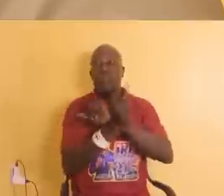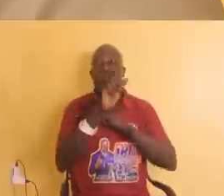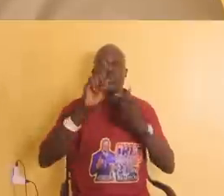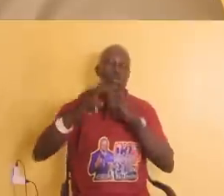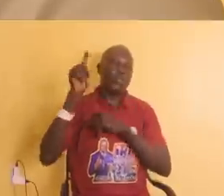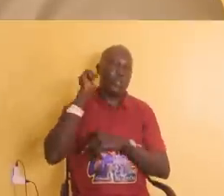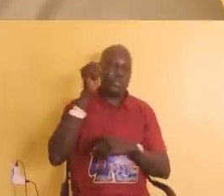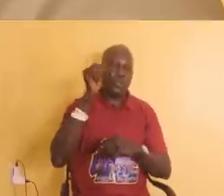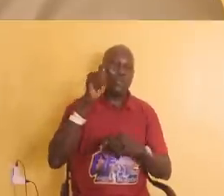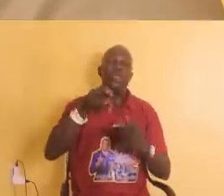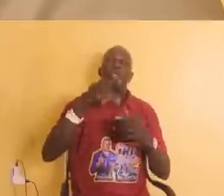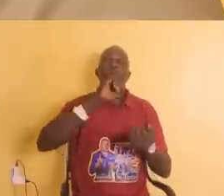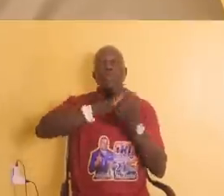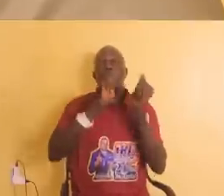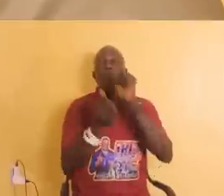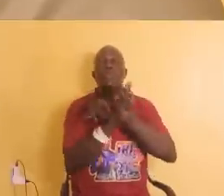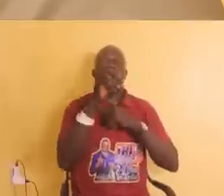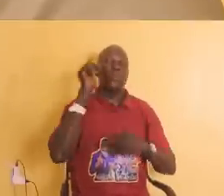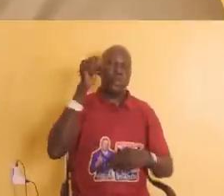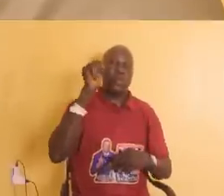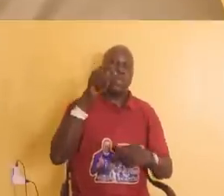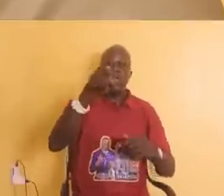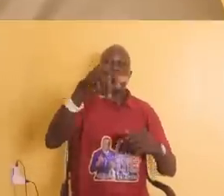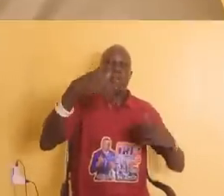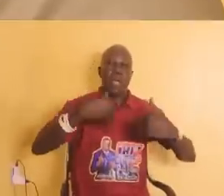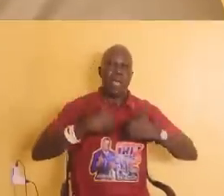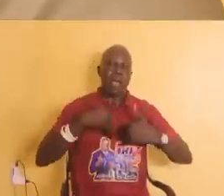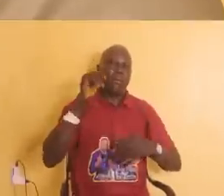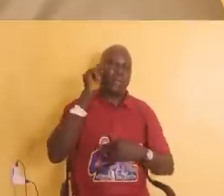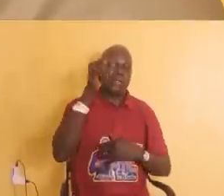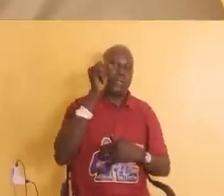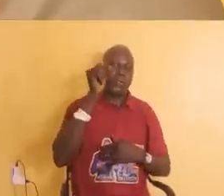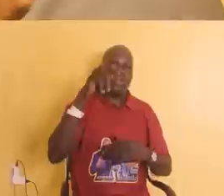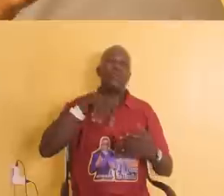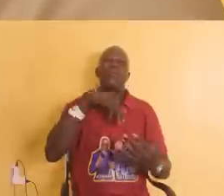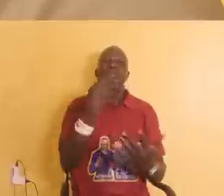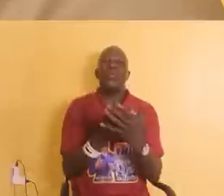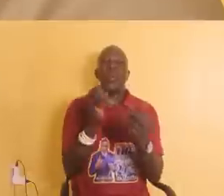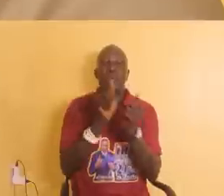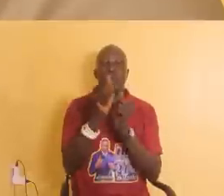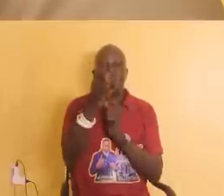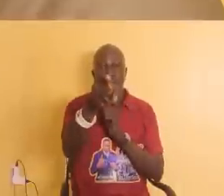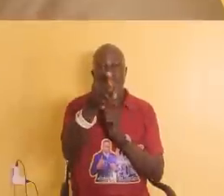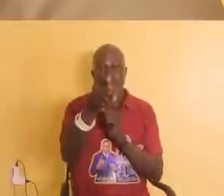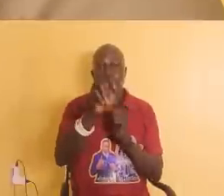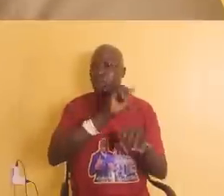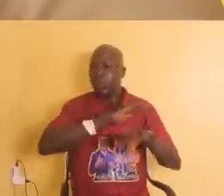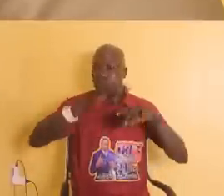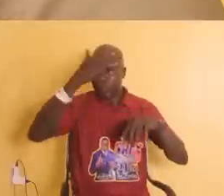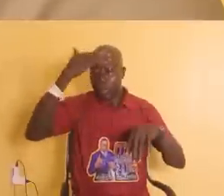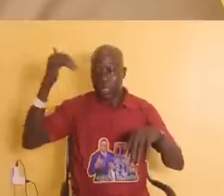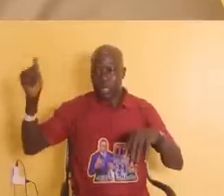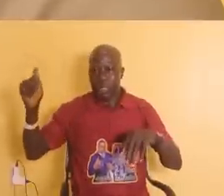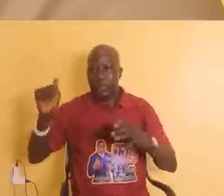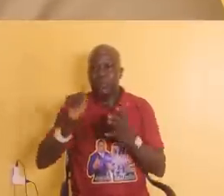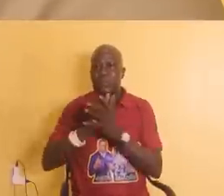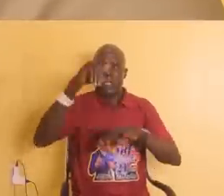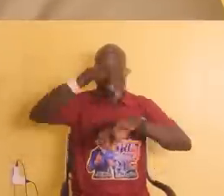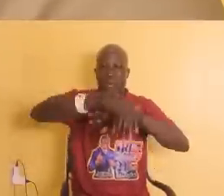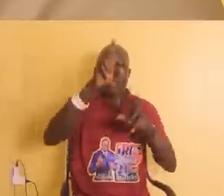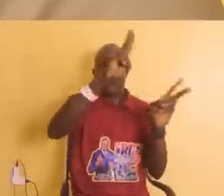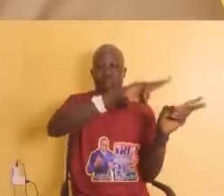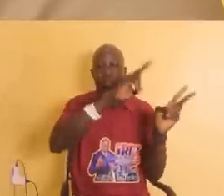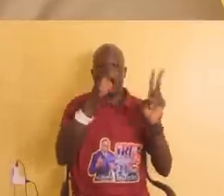Amen. O ma di ere. Amen. Wa ni testimony. Amen. Testimony. Don't forget. Don't forget. So wo